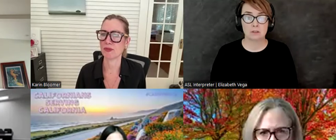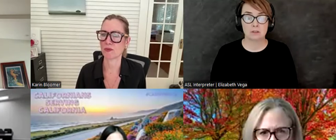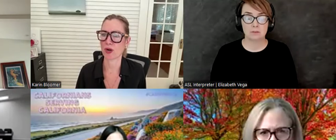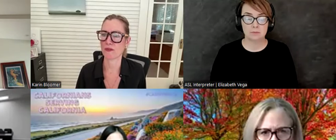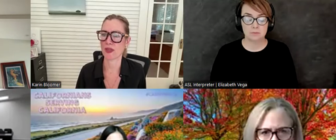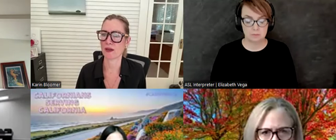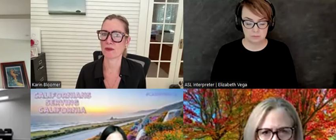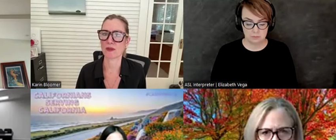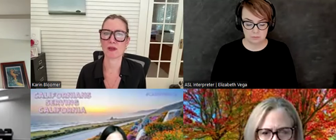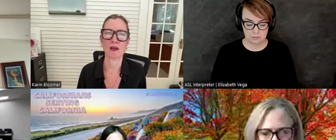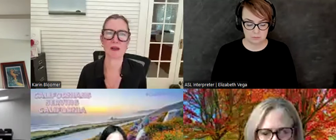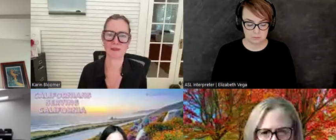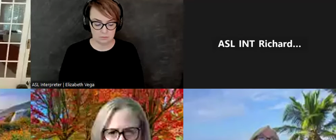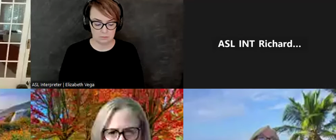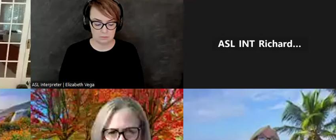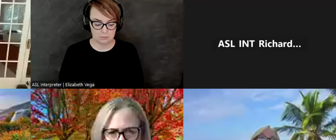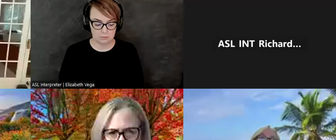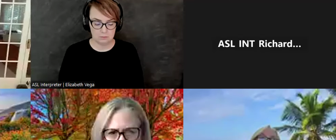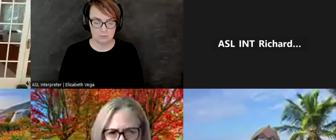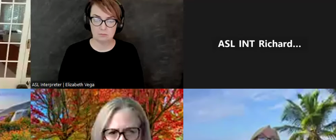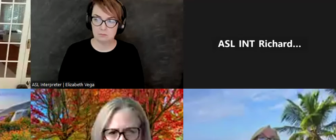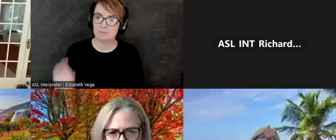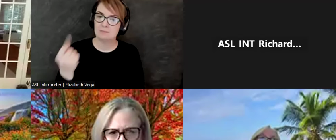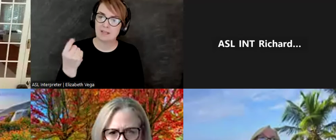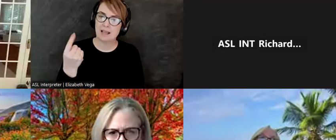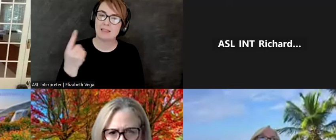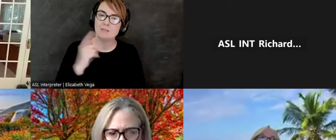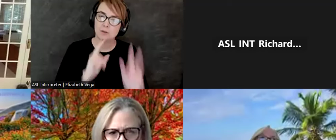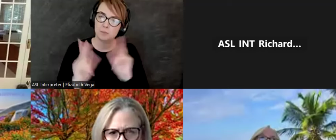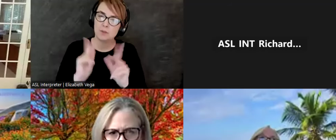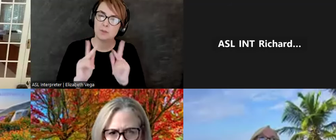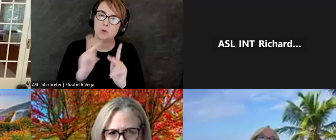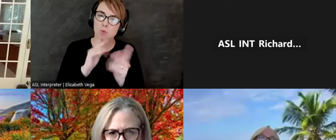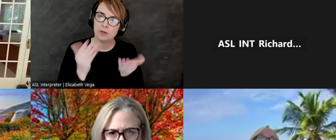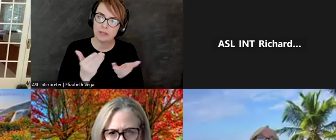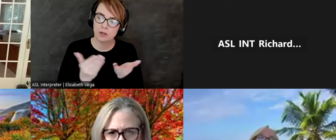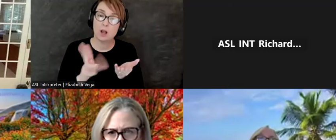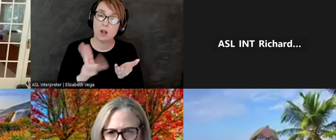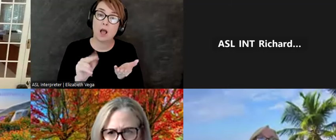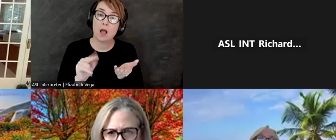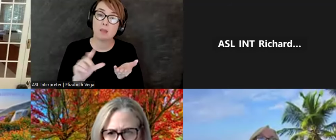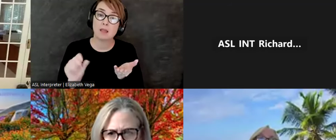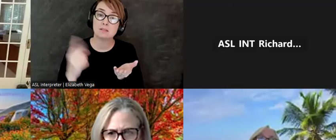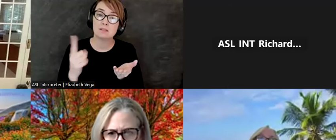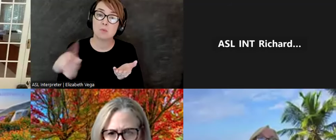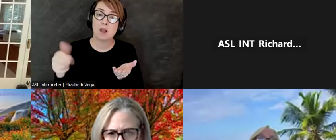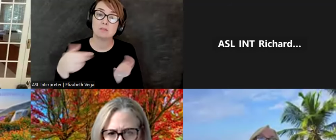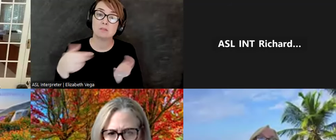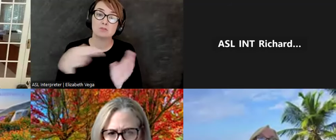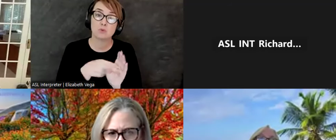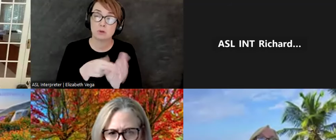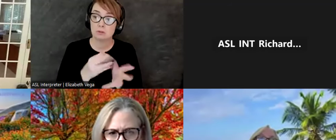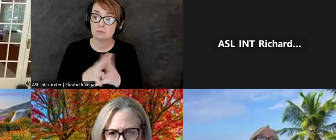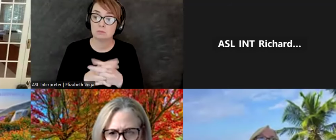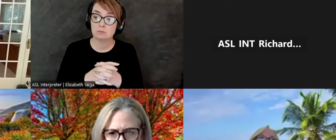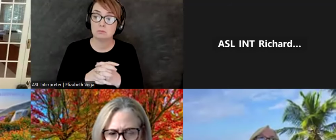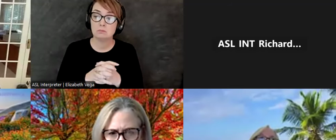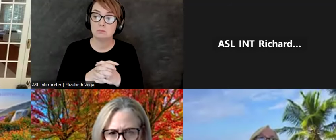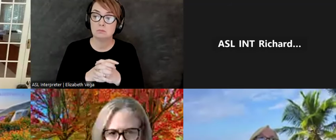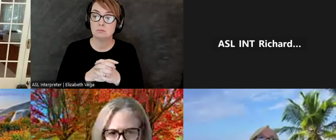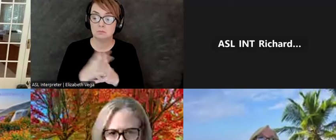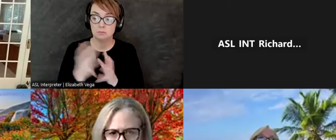Maybe you can work on that. We had 11 people present, so unless someone else has come on in the meantime, we had